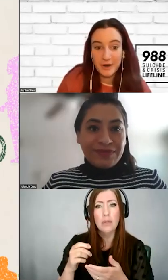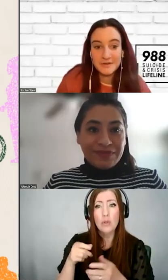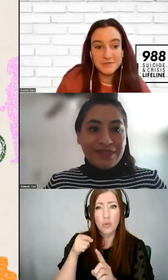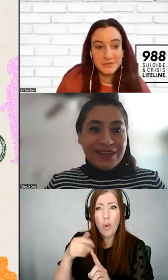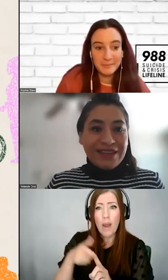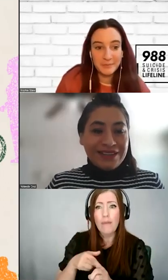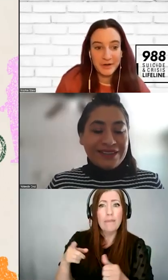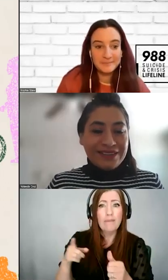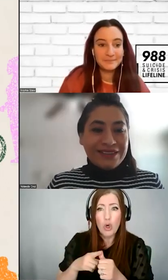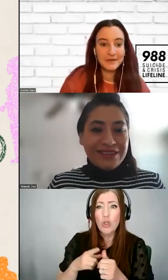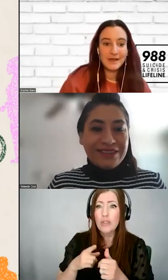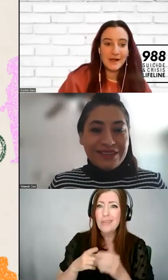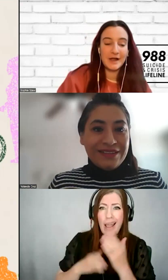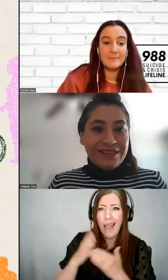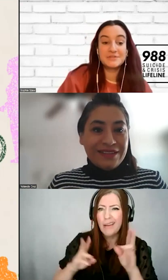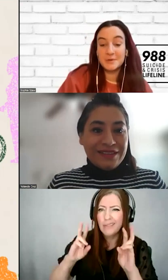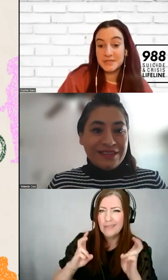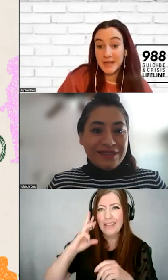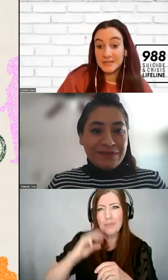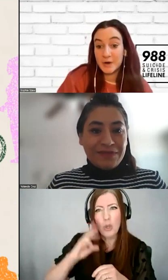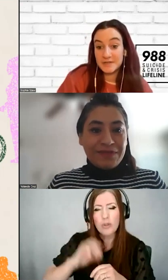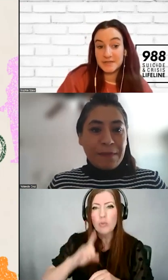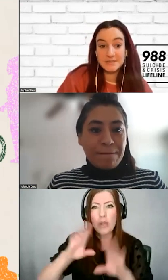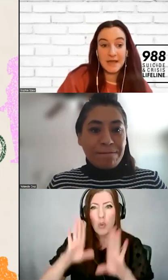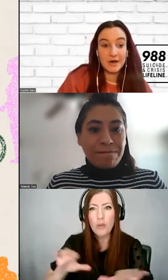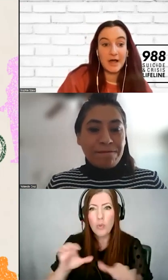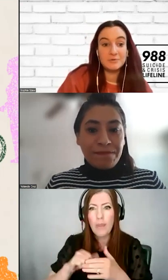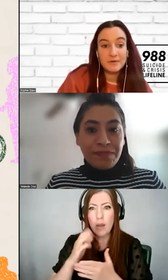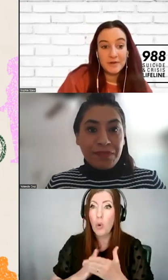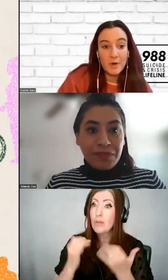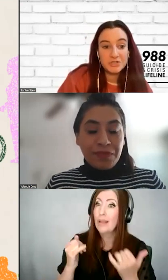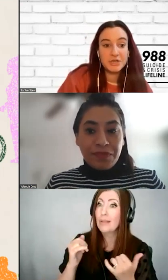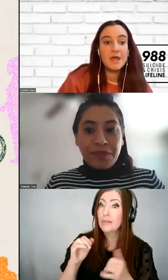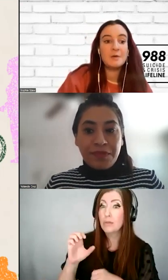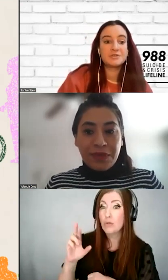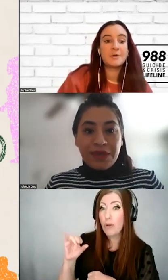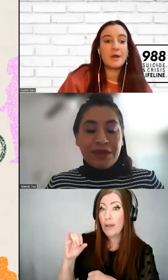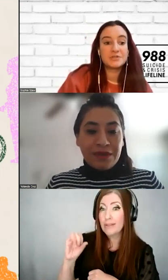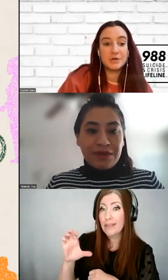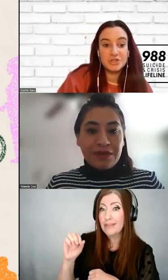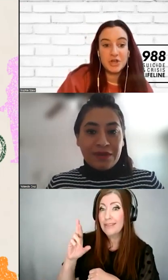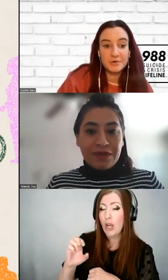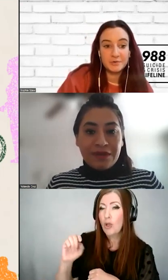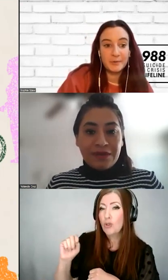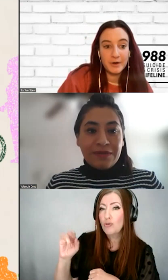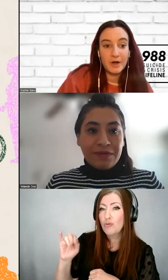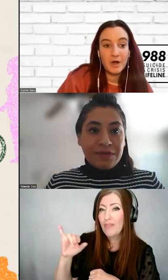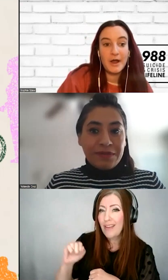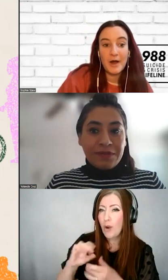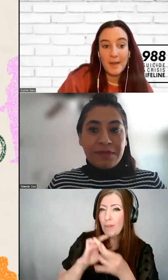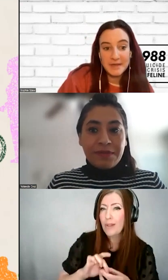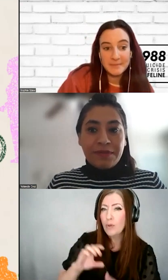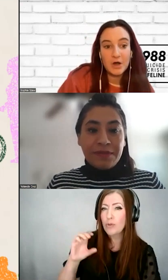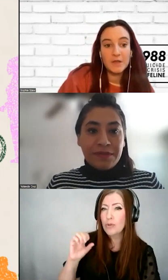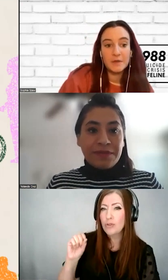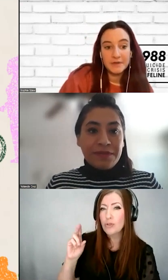that work. So super important. So today's crisis care trivia question will set around the Surgeon General's report on